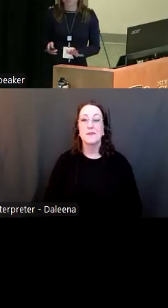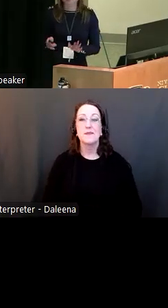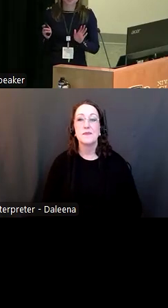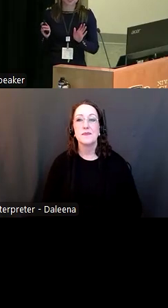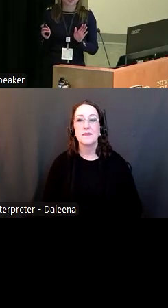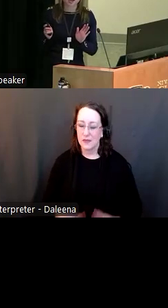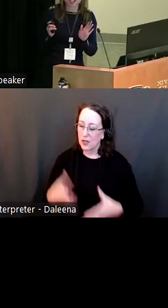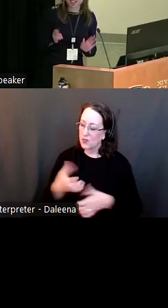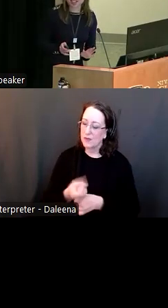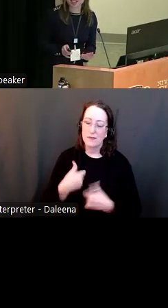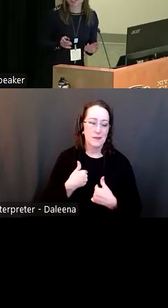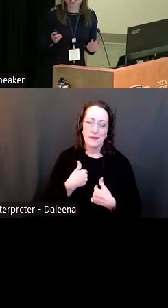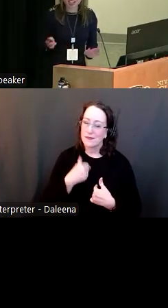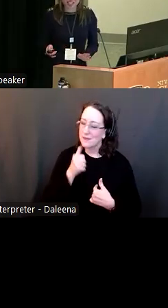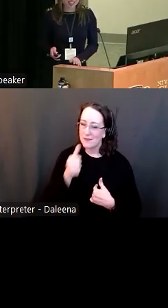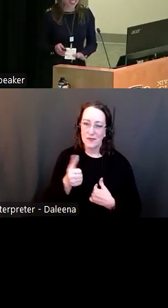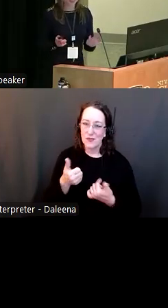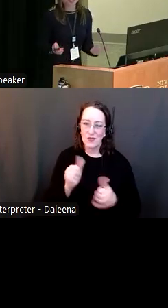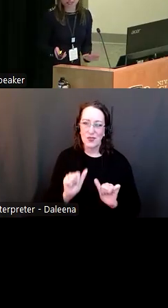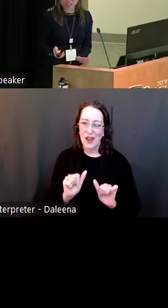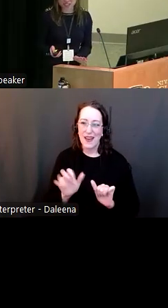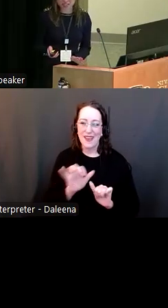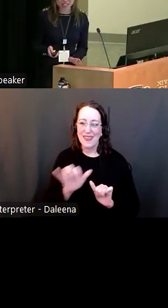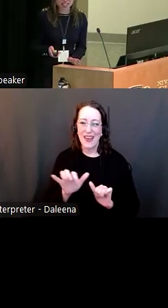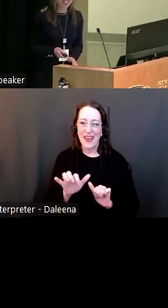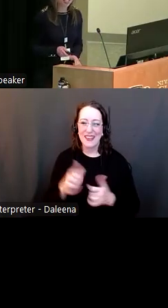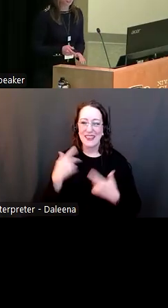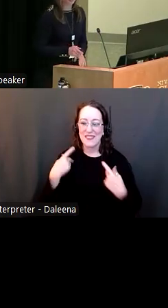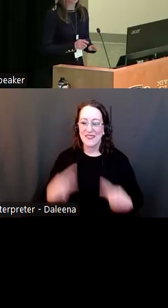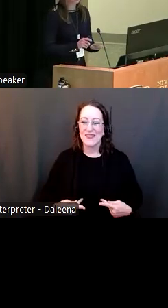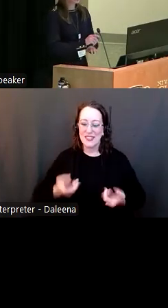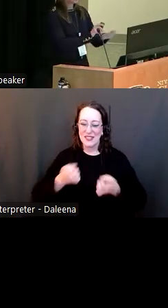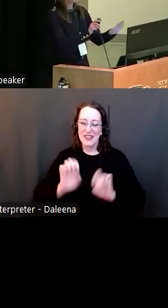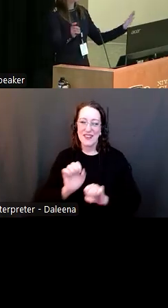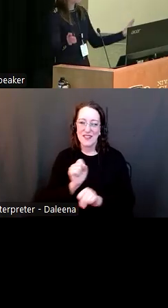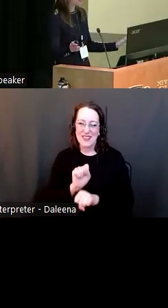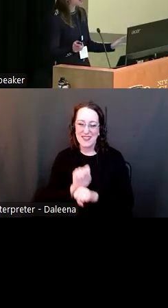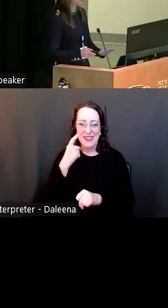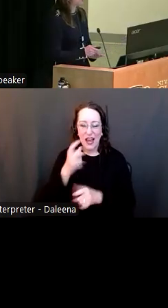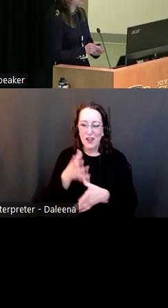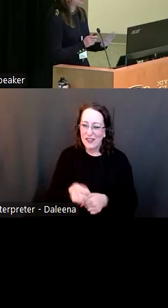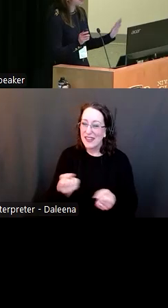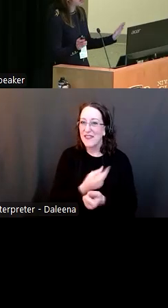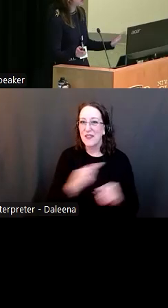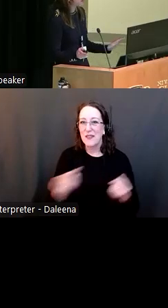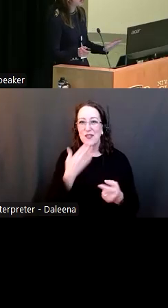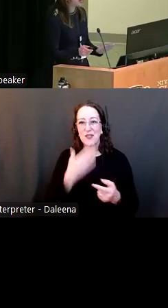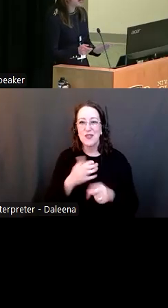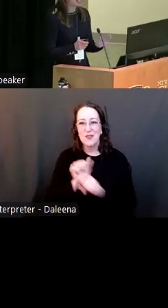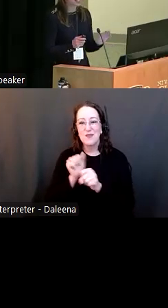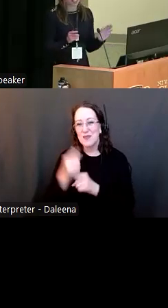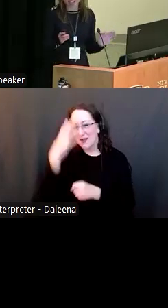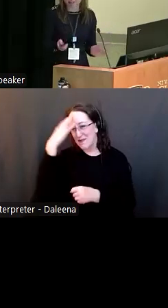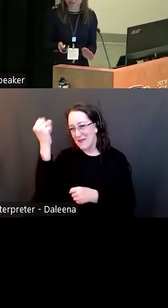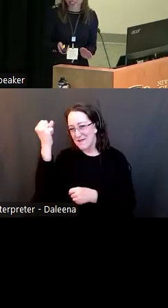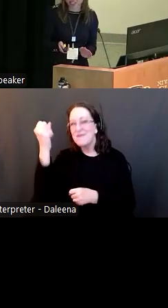Trust me, I won't get you to try this out like I did the physical effort task. I trust that everyone here has really good working memory